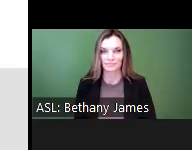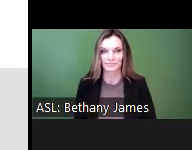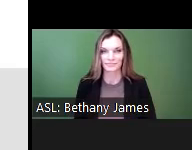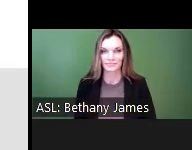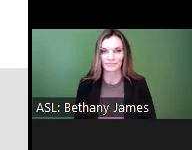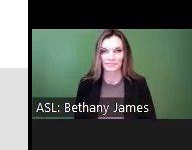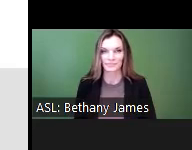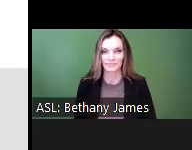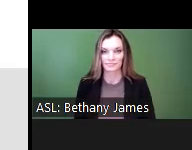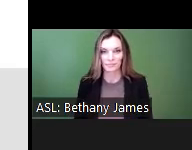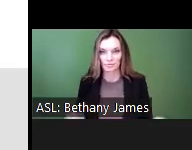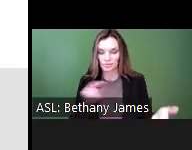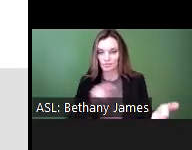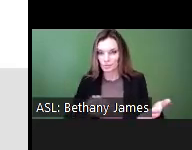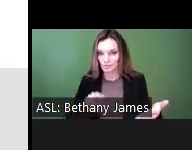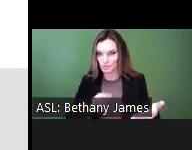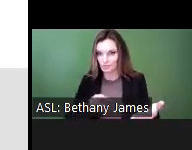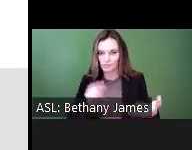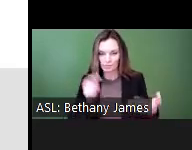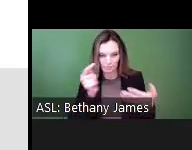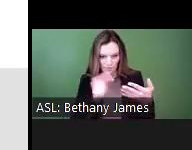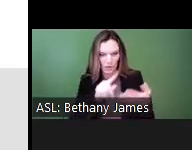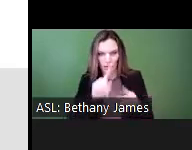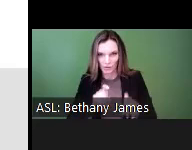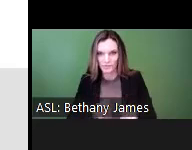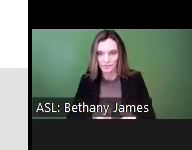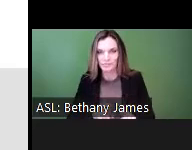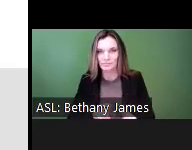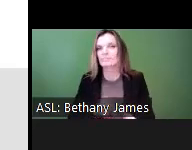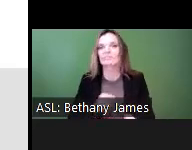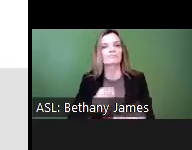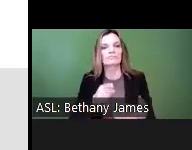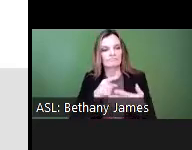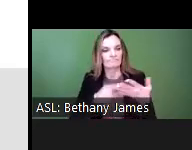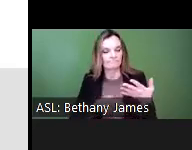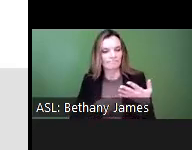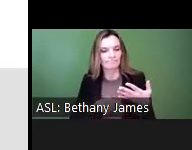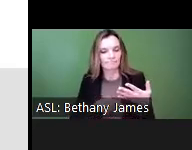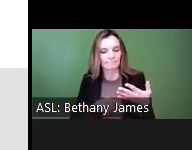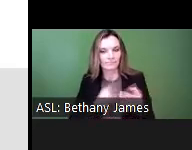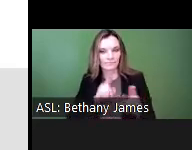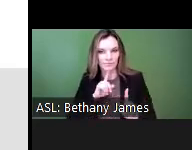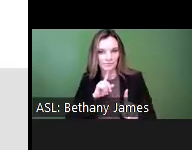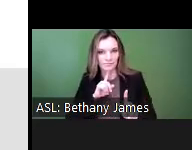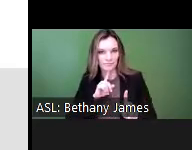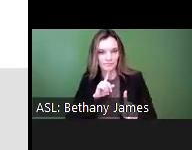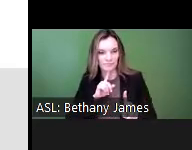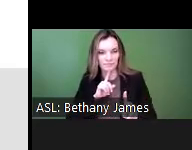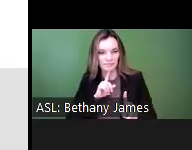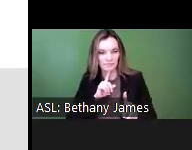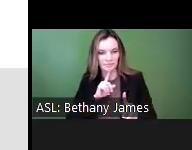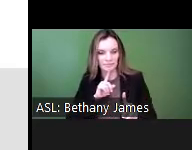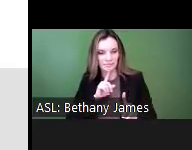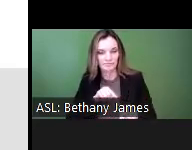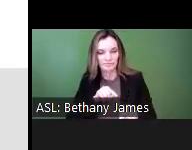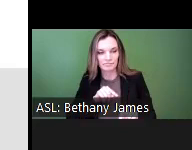Looking at this, I have a few that I will address individually, but I think I've been watching it. I haven't